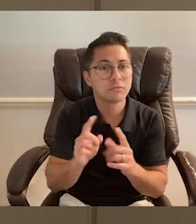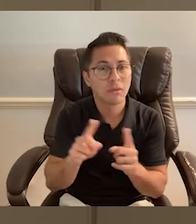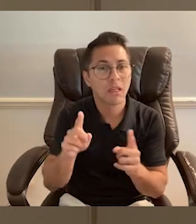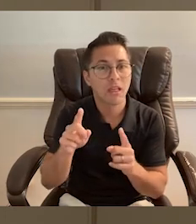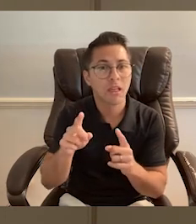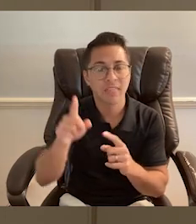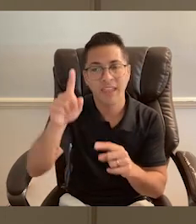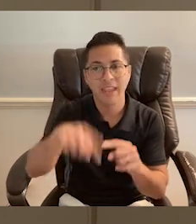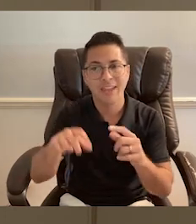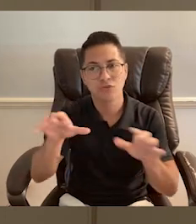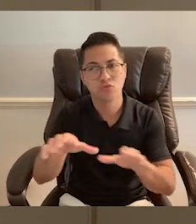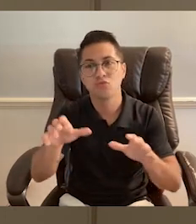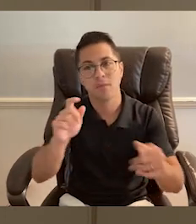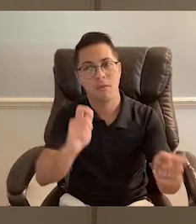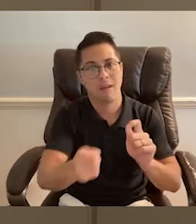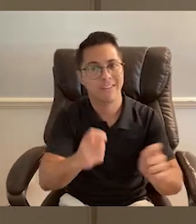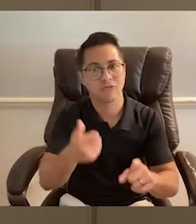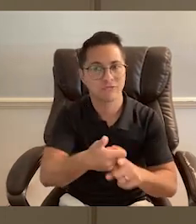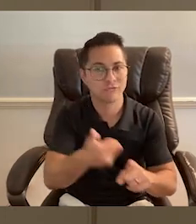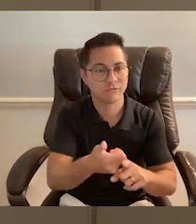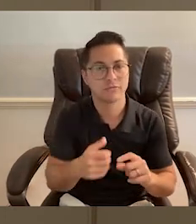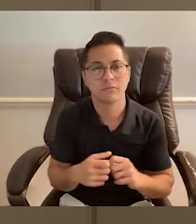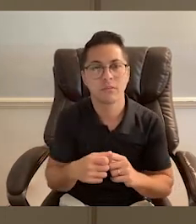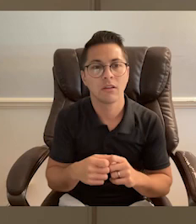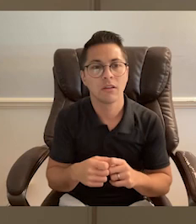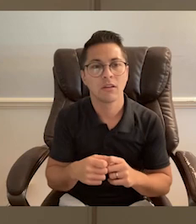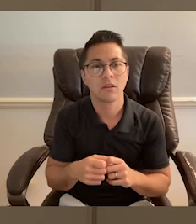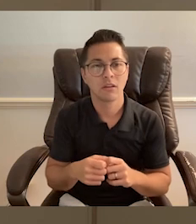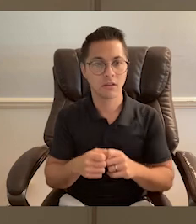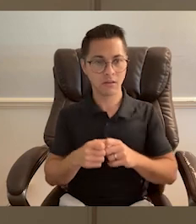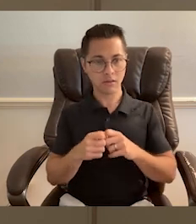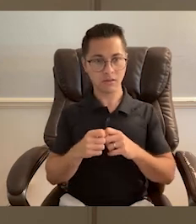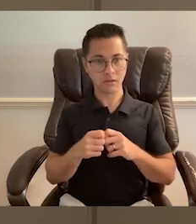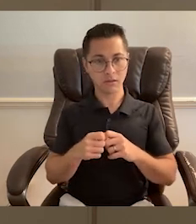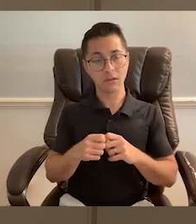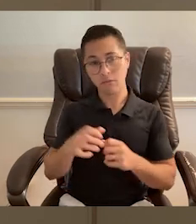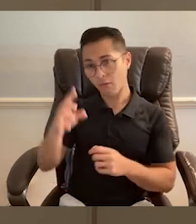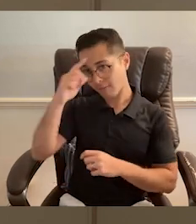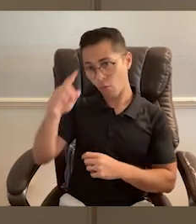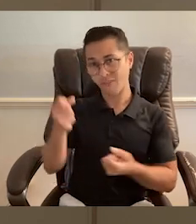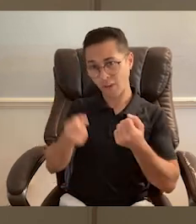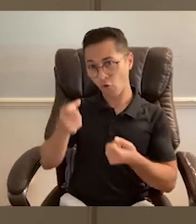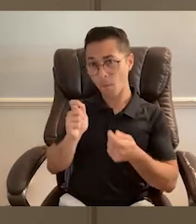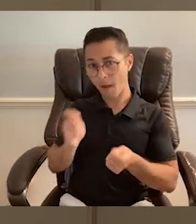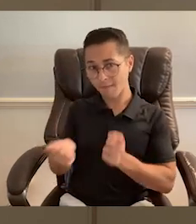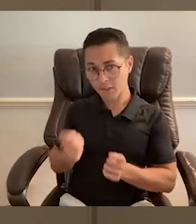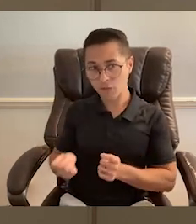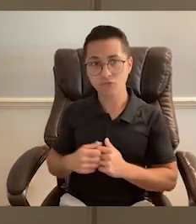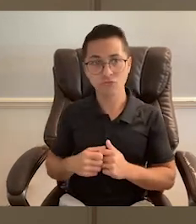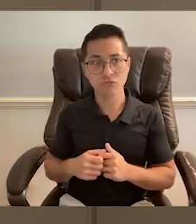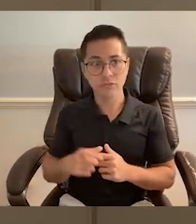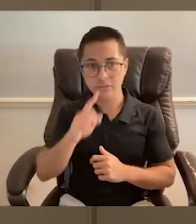always love to work for free. You know, they want to get So their degree. so the vocational rehab, if your child is under 16. 14. It's